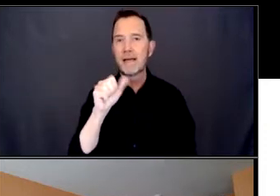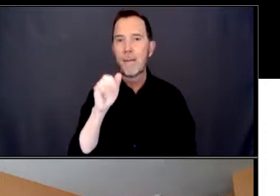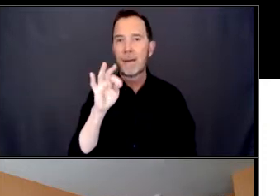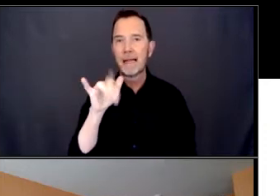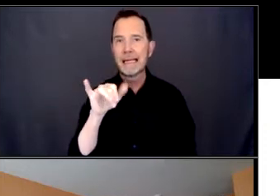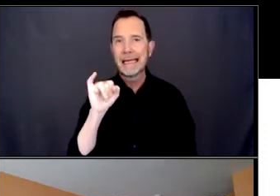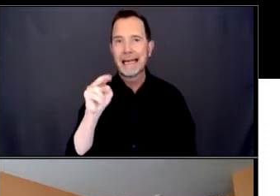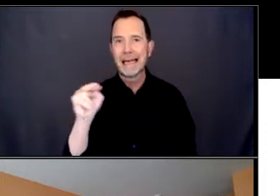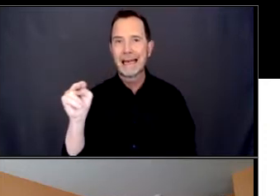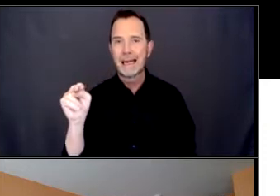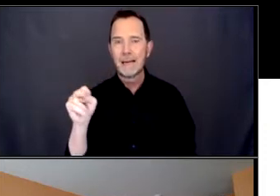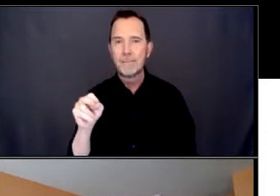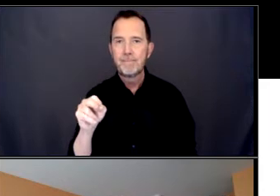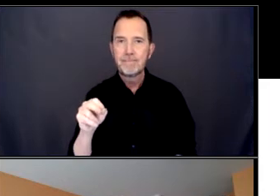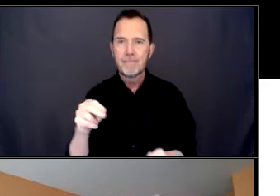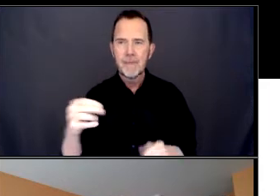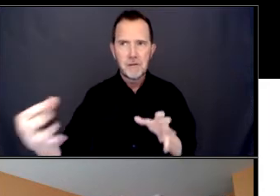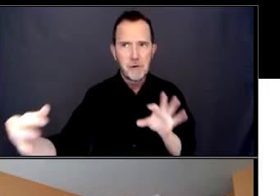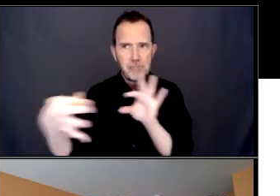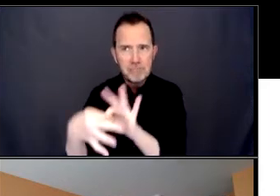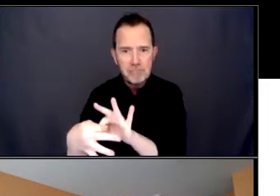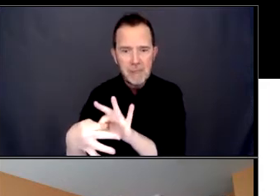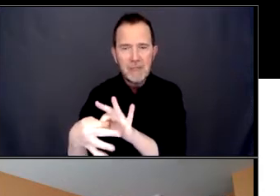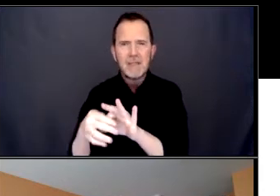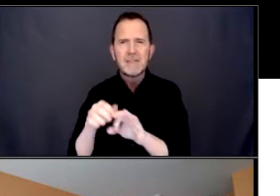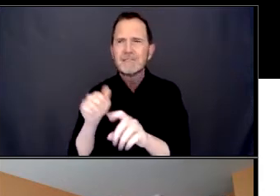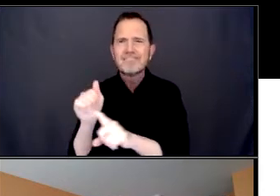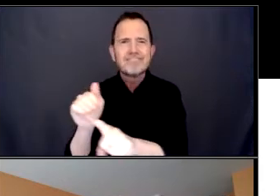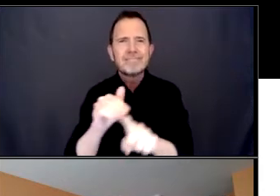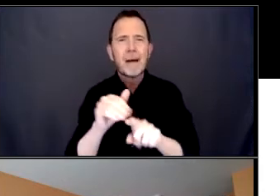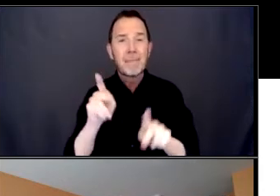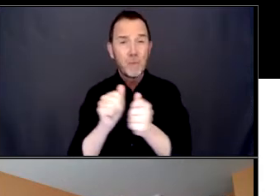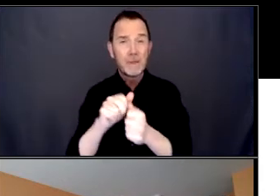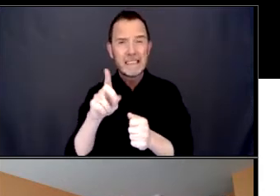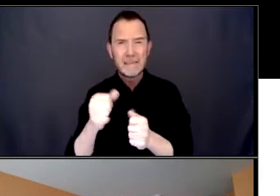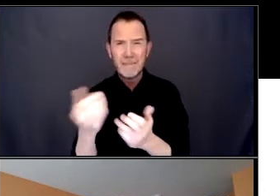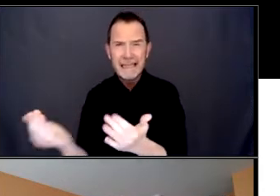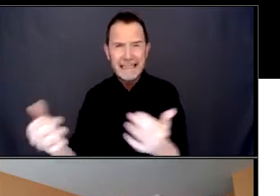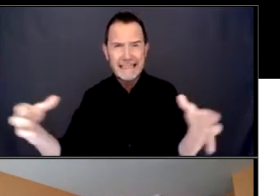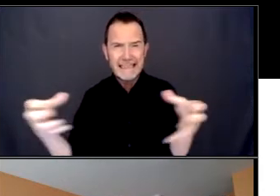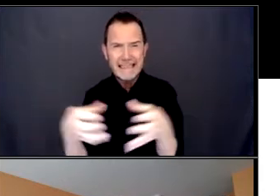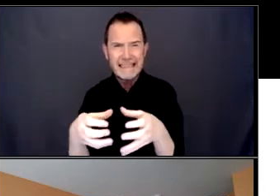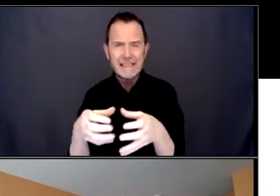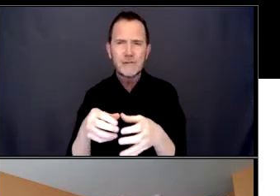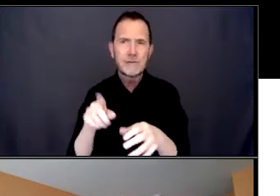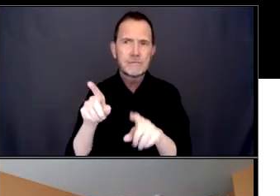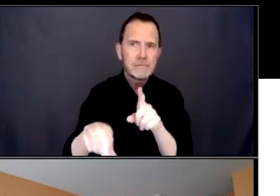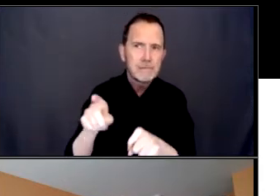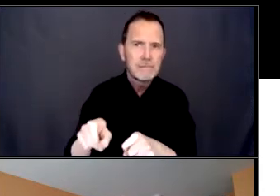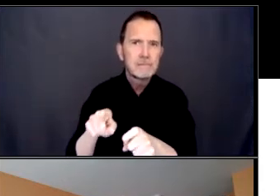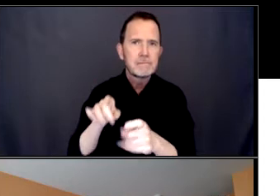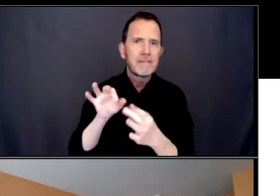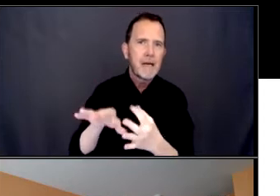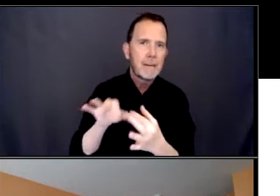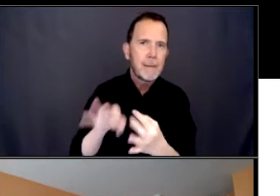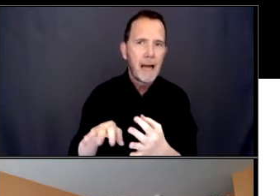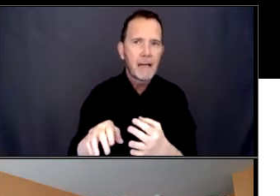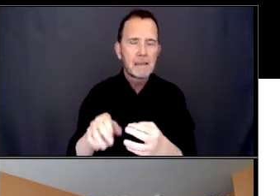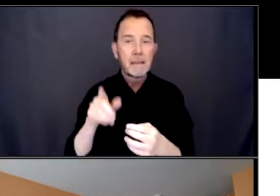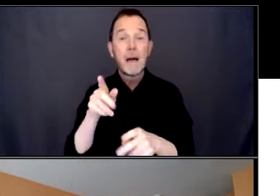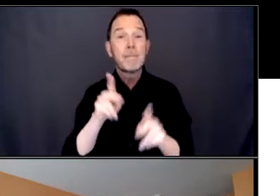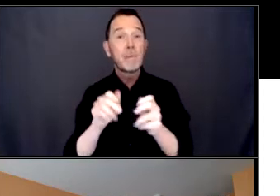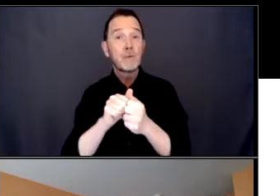cadre and focus group of people with disabilities. And when I say that, I mean diversity within people with